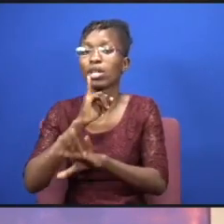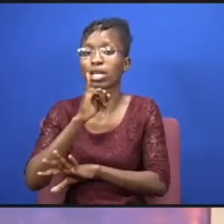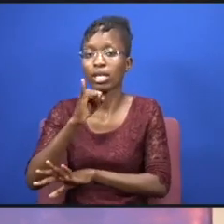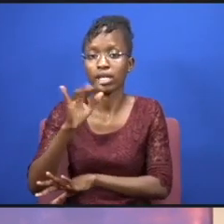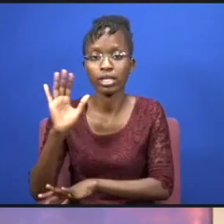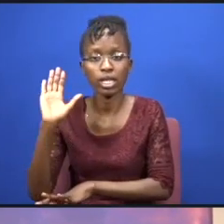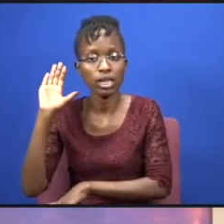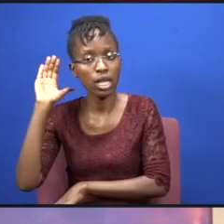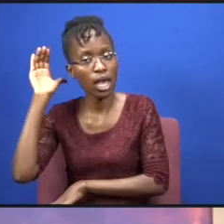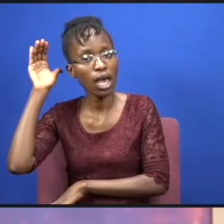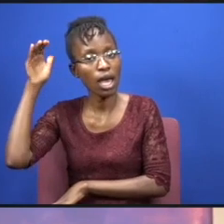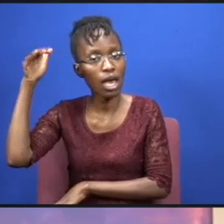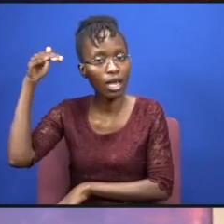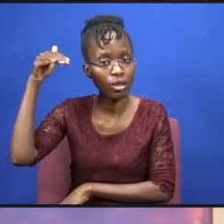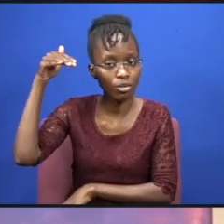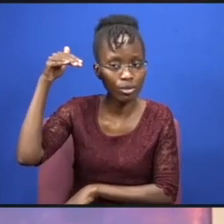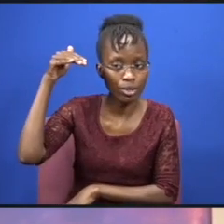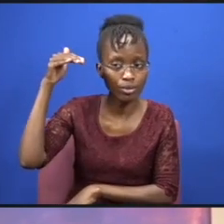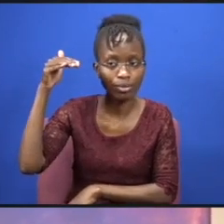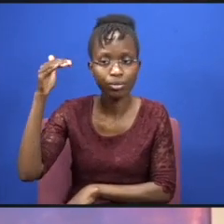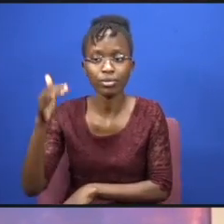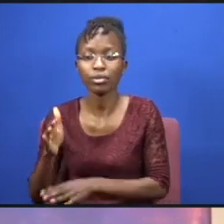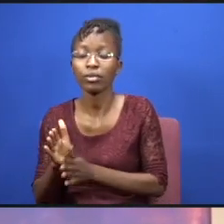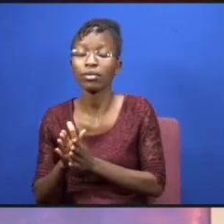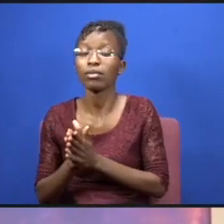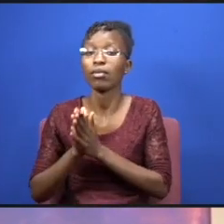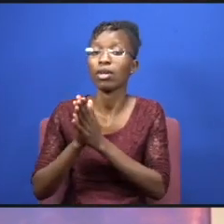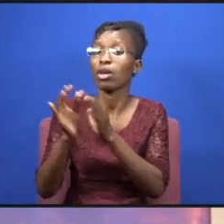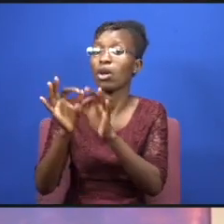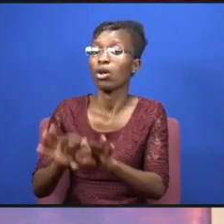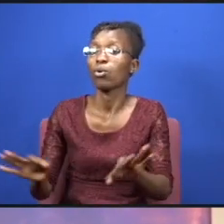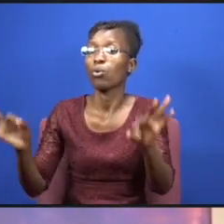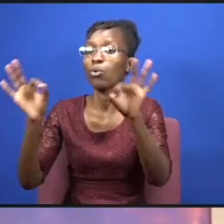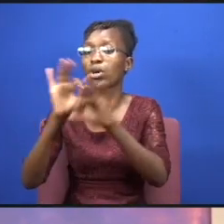Oh, and worthy is the Lamb.